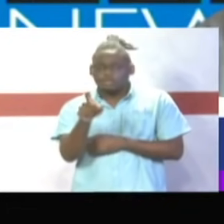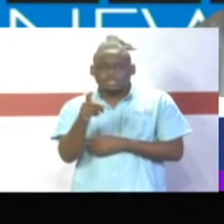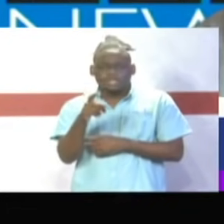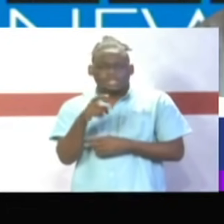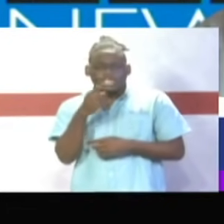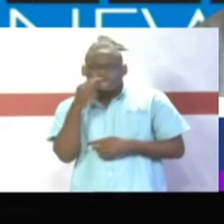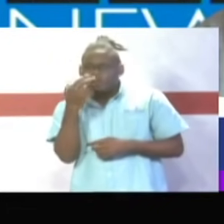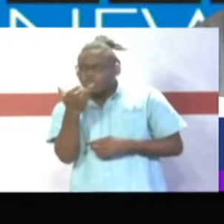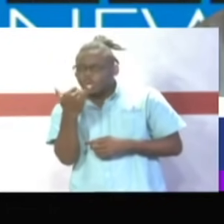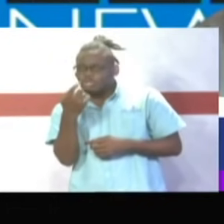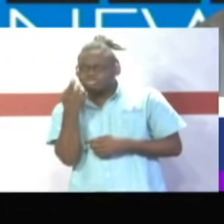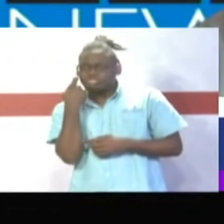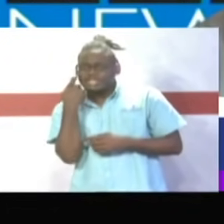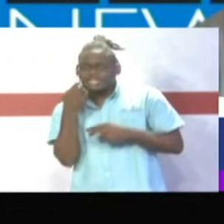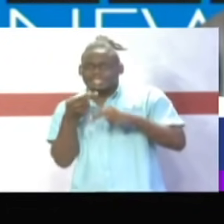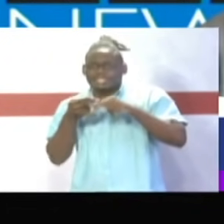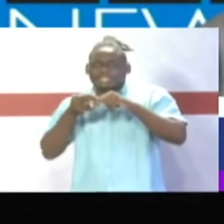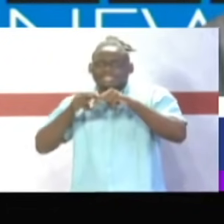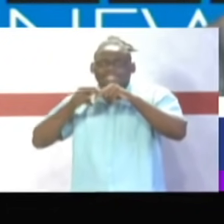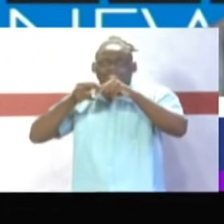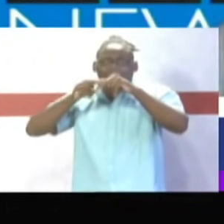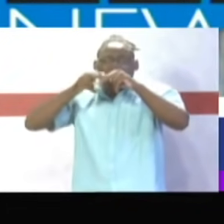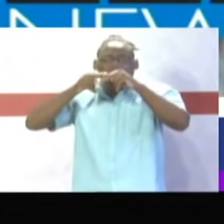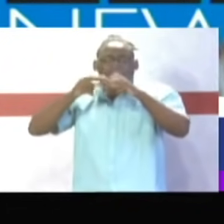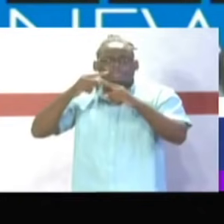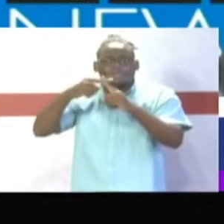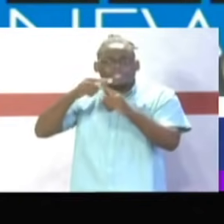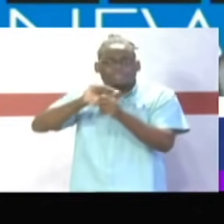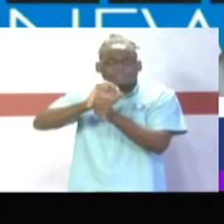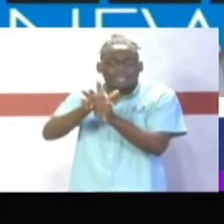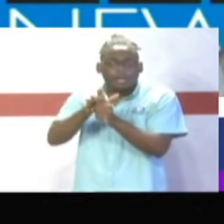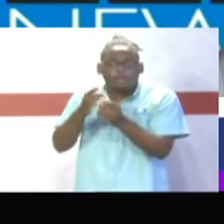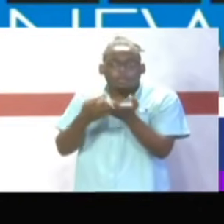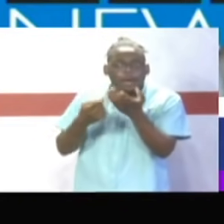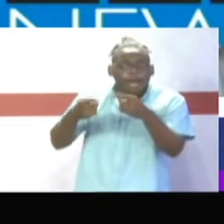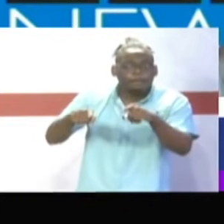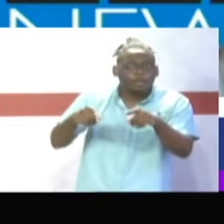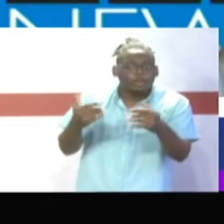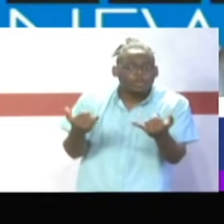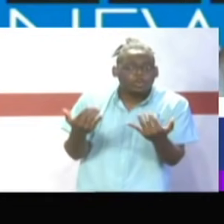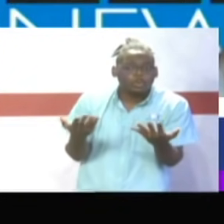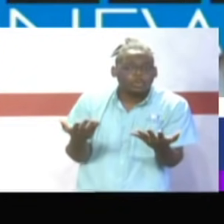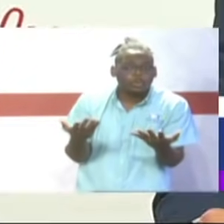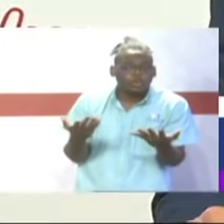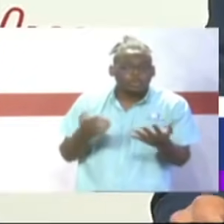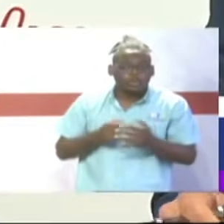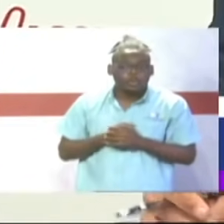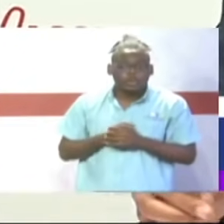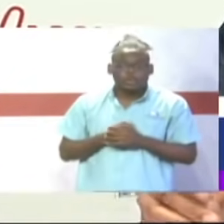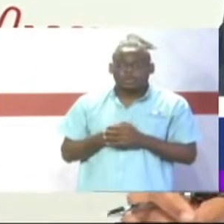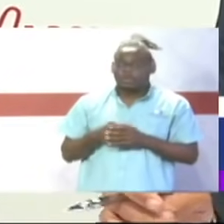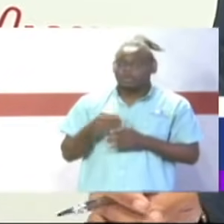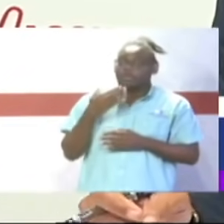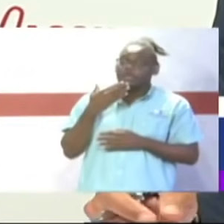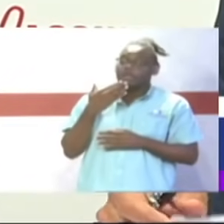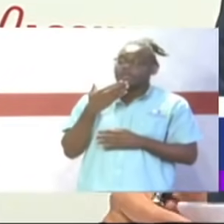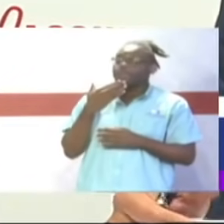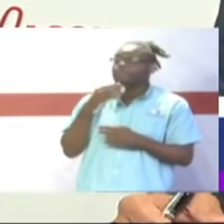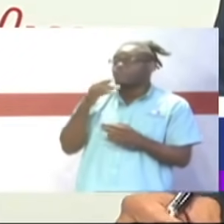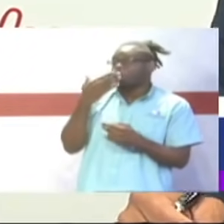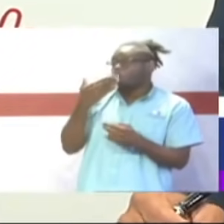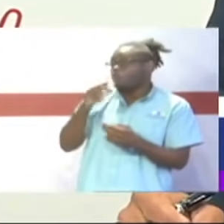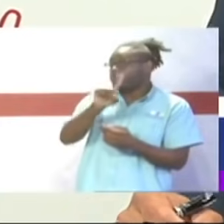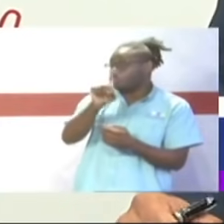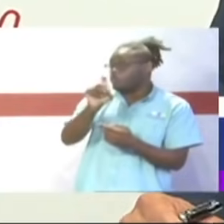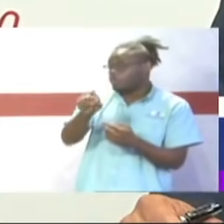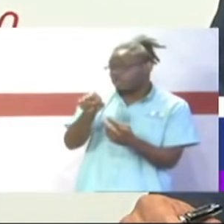specific event that has caused that? Thank you very much. Thank you, Priya, for allowing me another opportunity